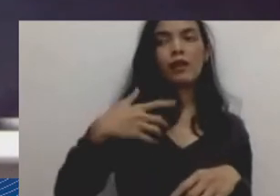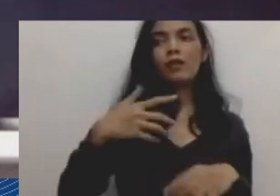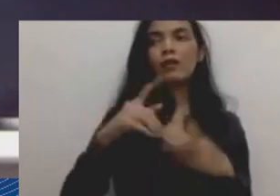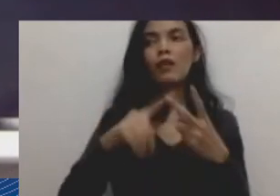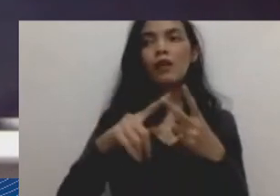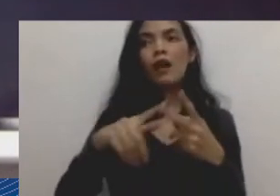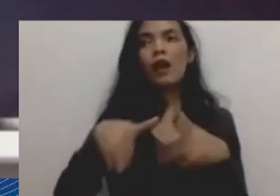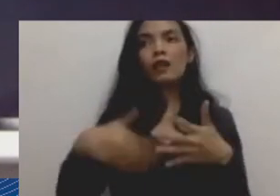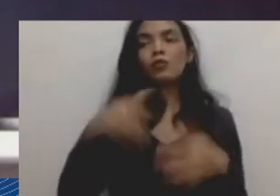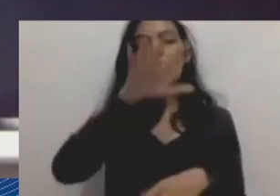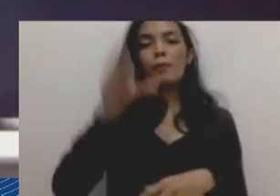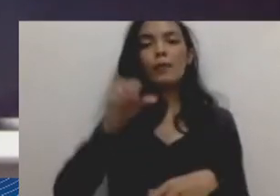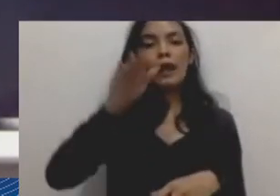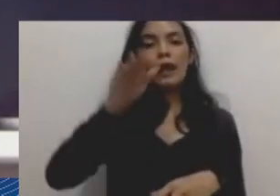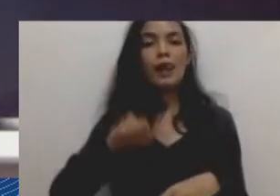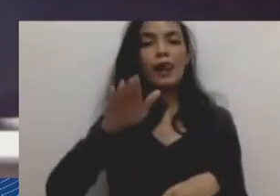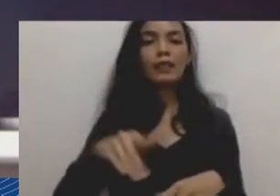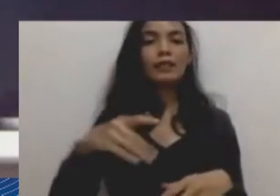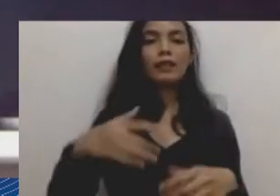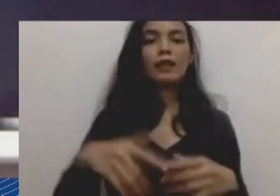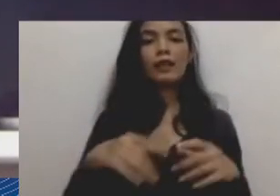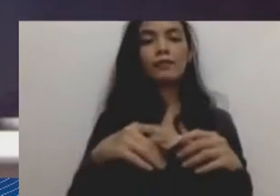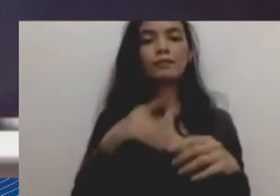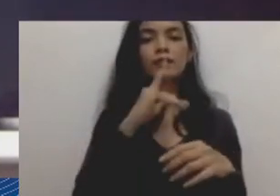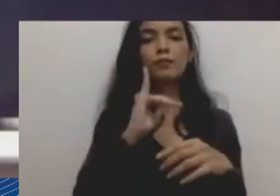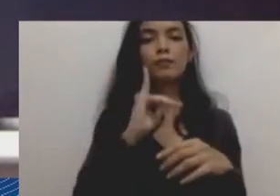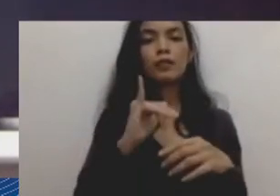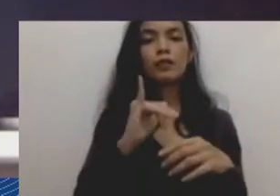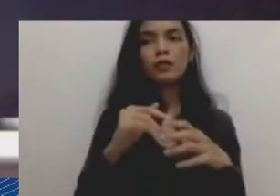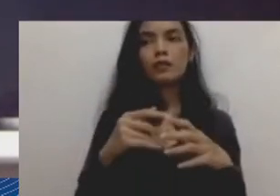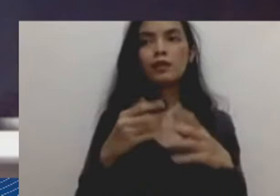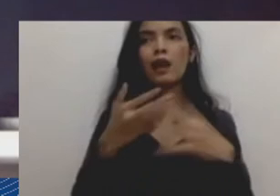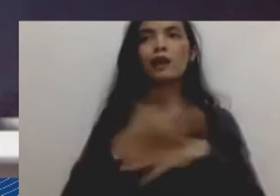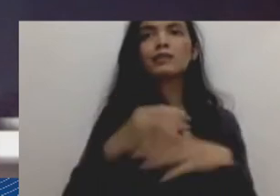struggling with educations because of this pandemic.